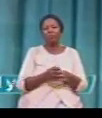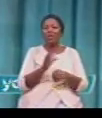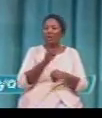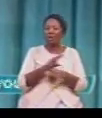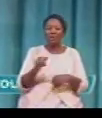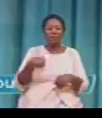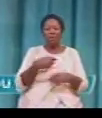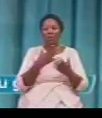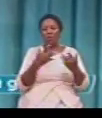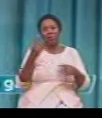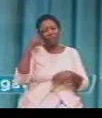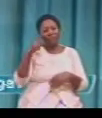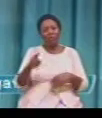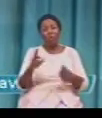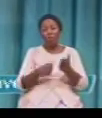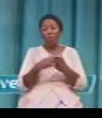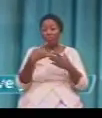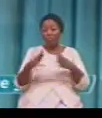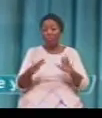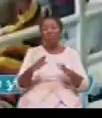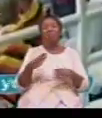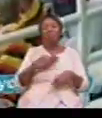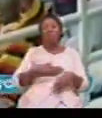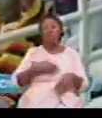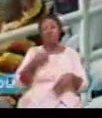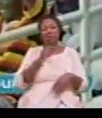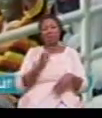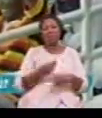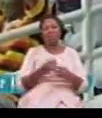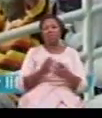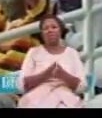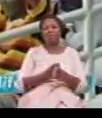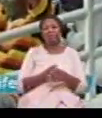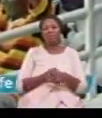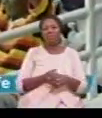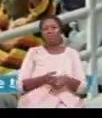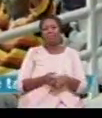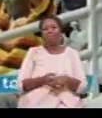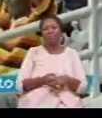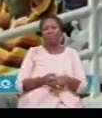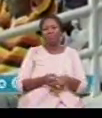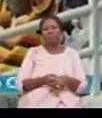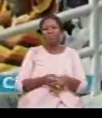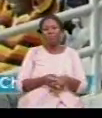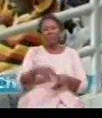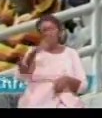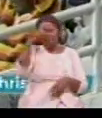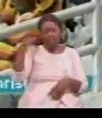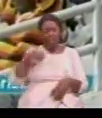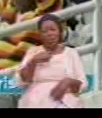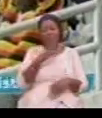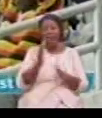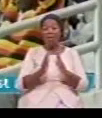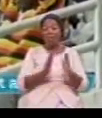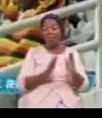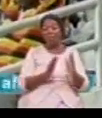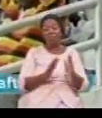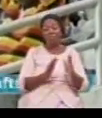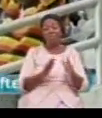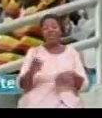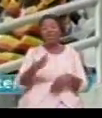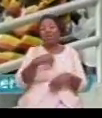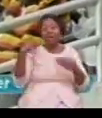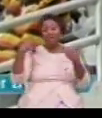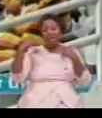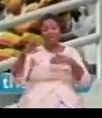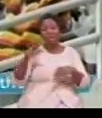Counselors, we are waiting for you. Once you are through, indicate. The stage is set. The angels with parcels